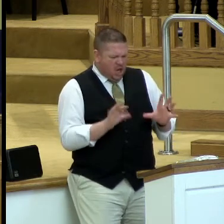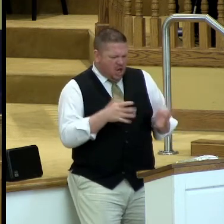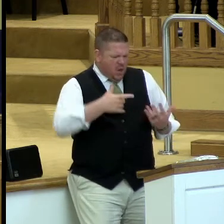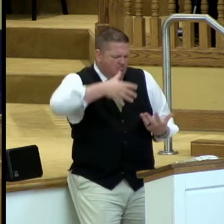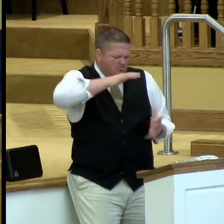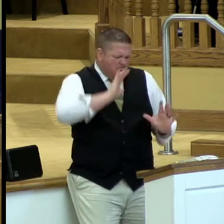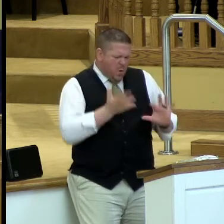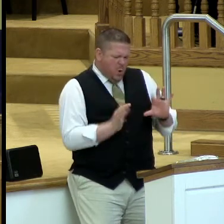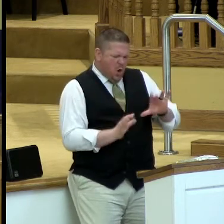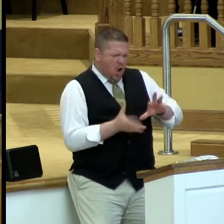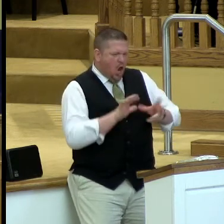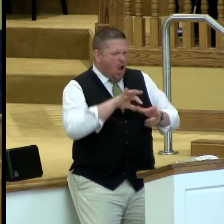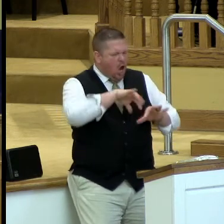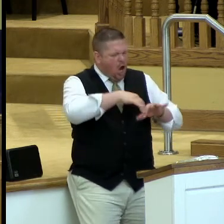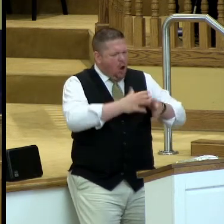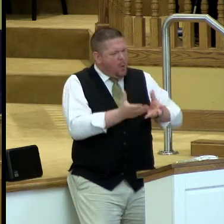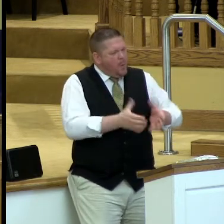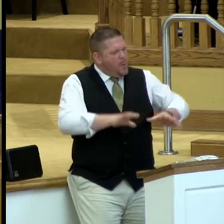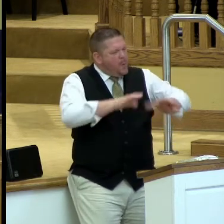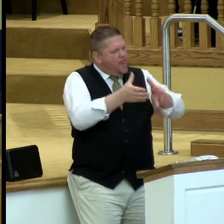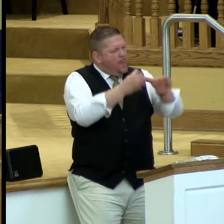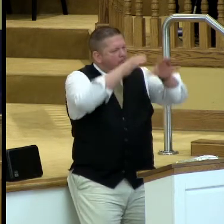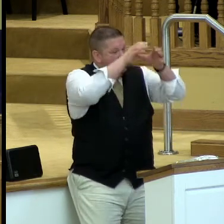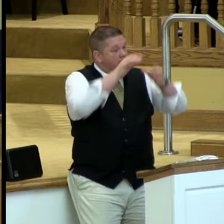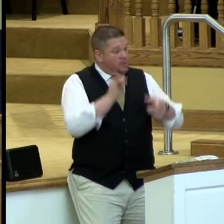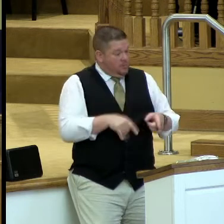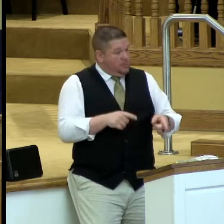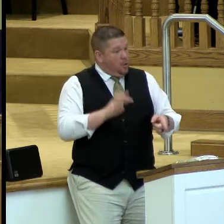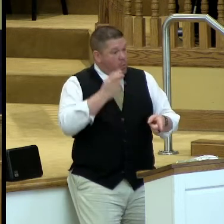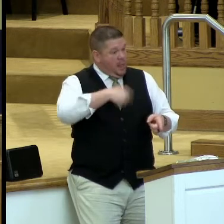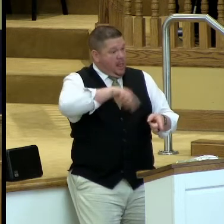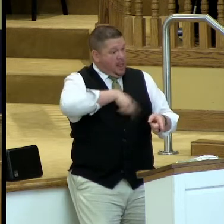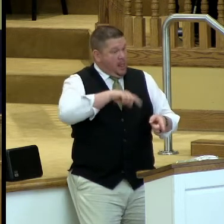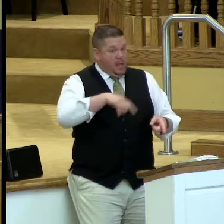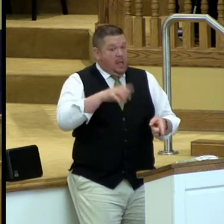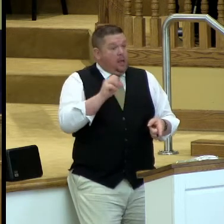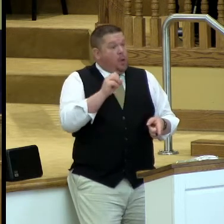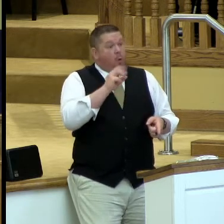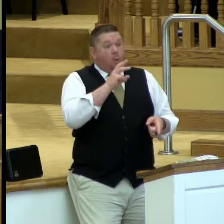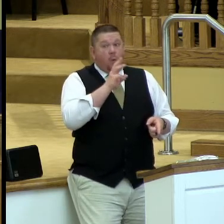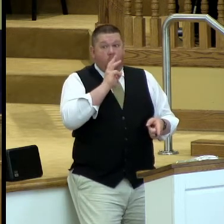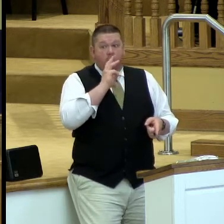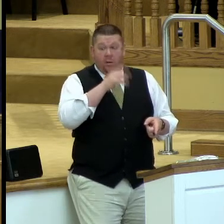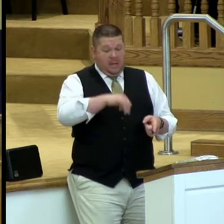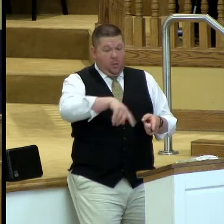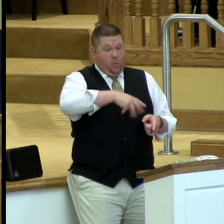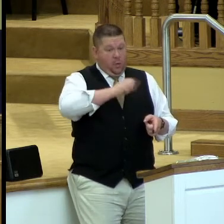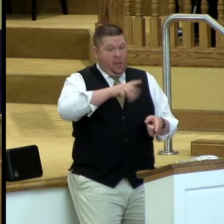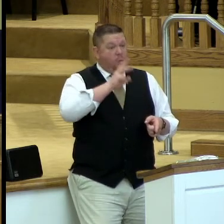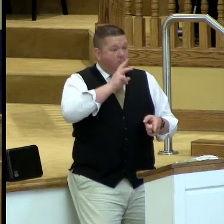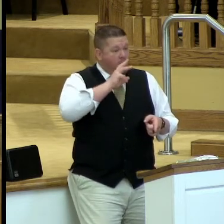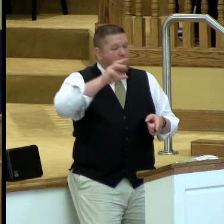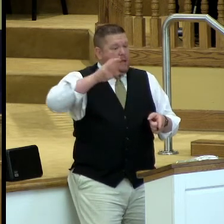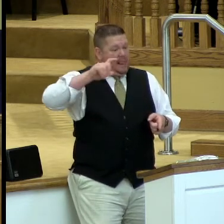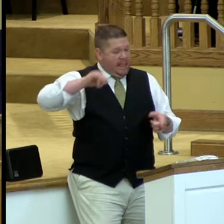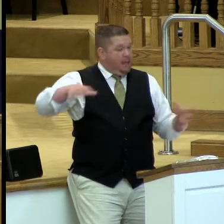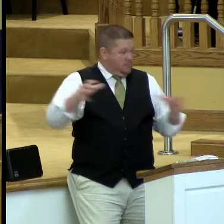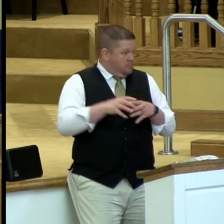A water bottle is nothing but a vessel for water. Can we agree on that point?